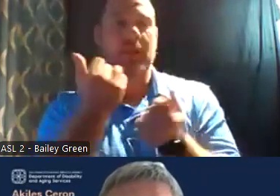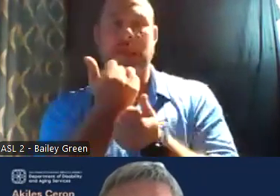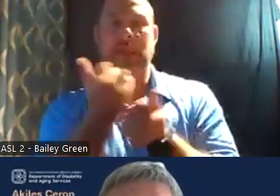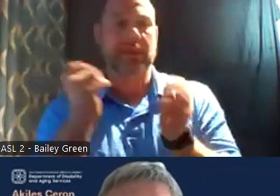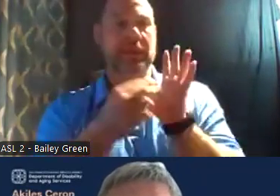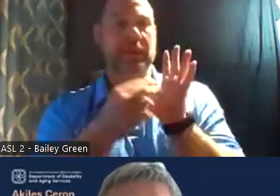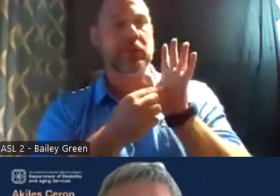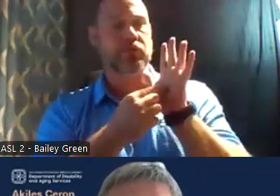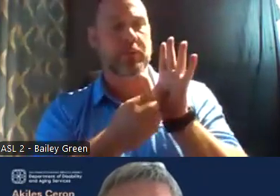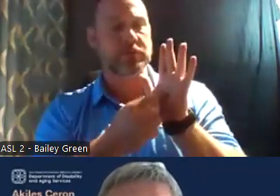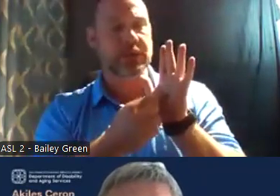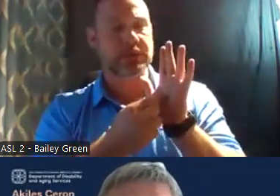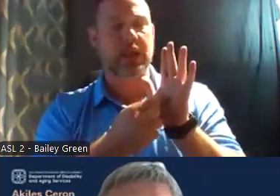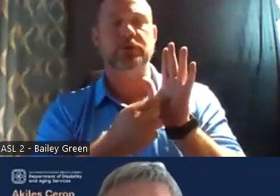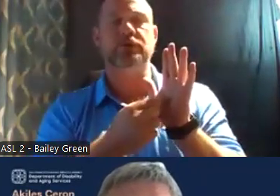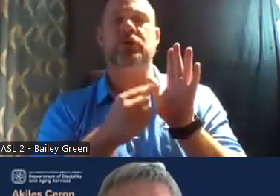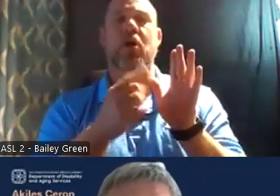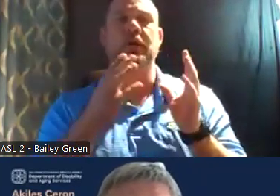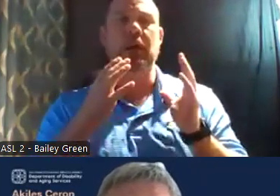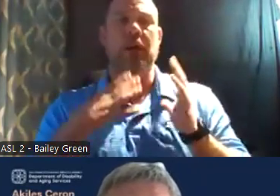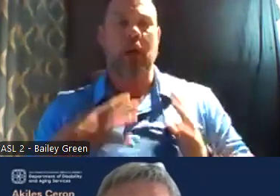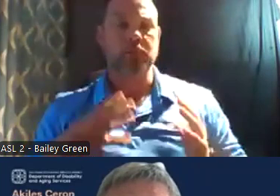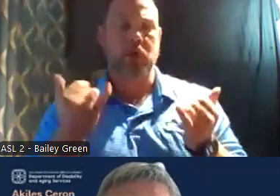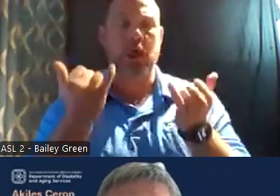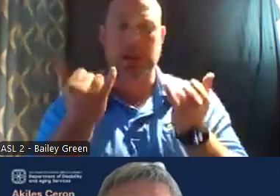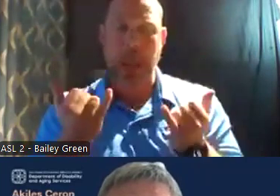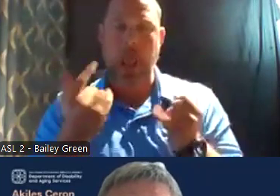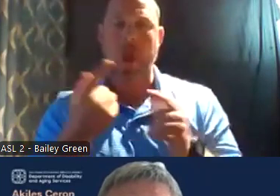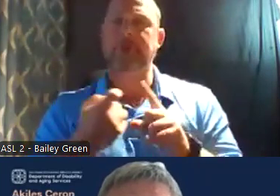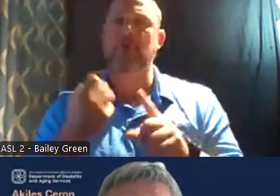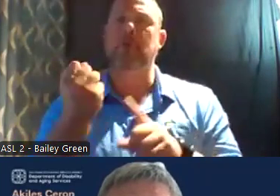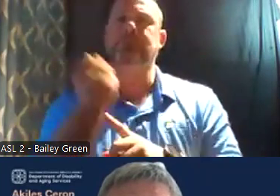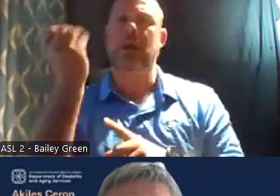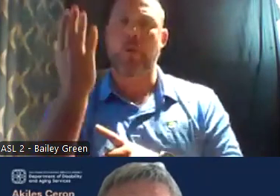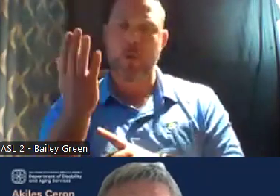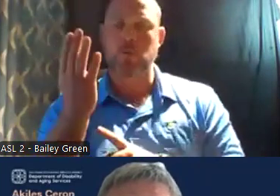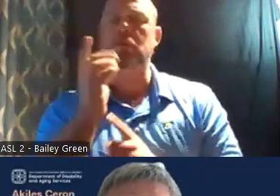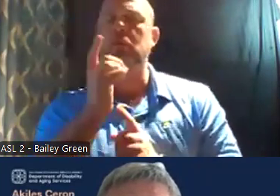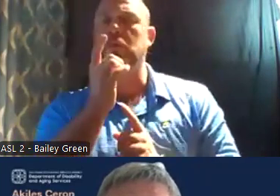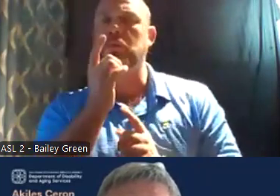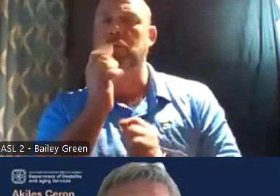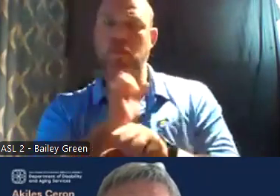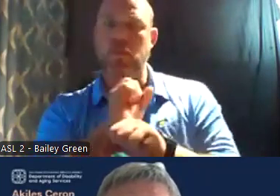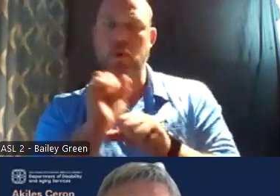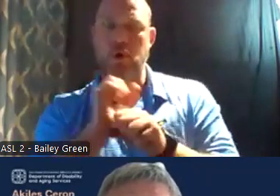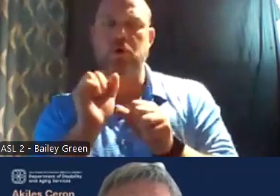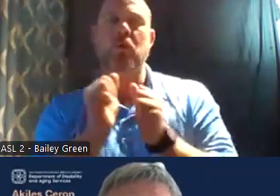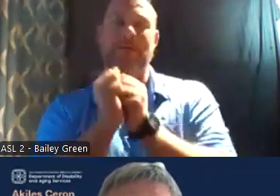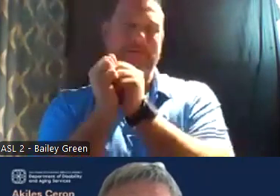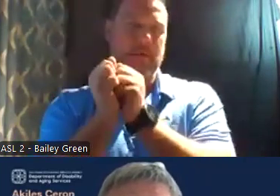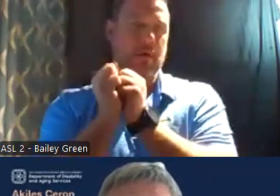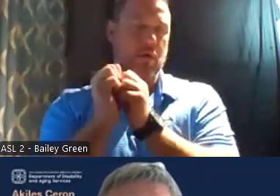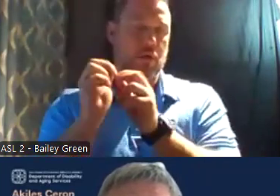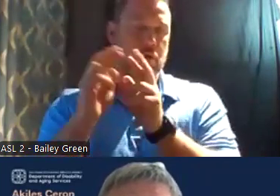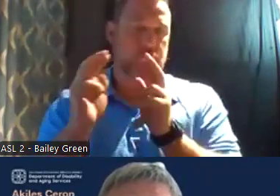representation on the council right now from stakeholders who work with the regional centers. Maybe